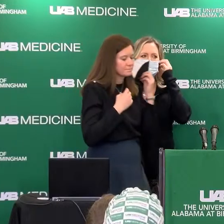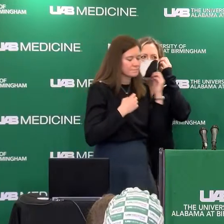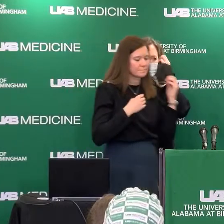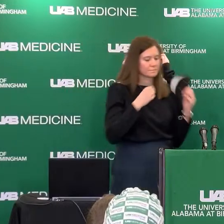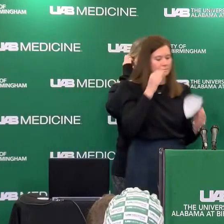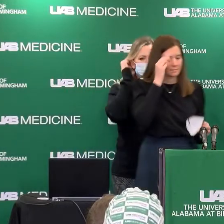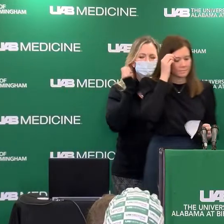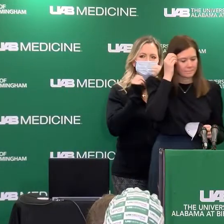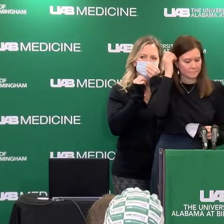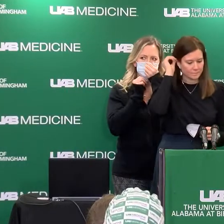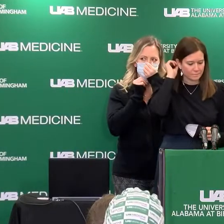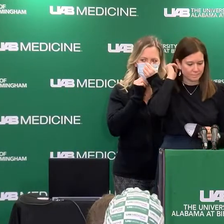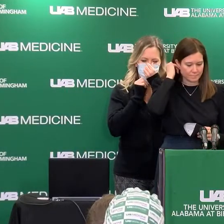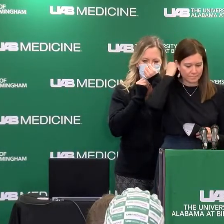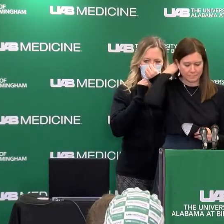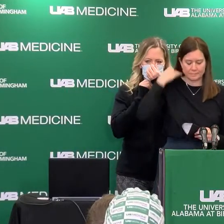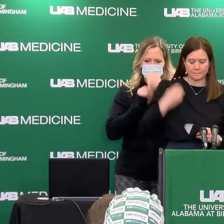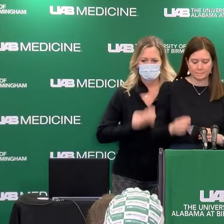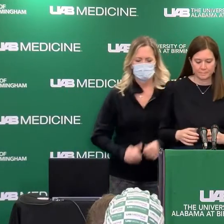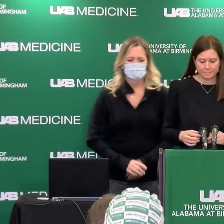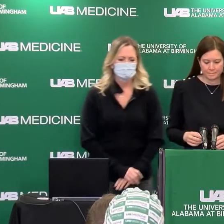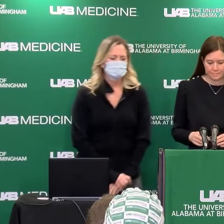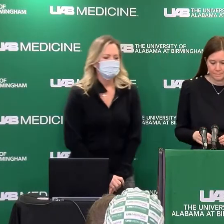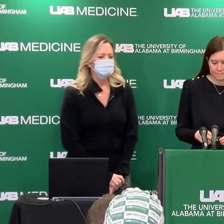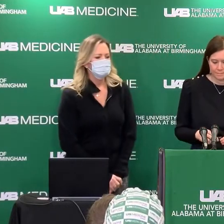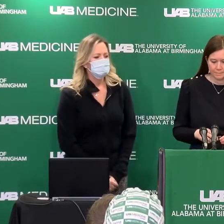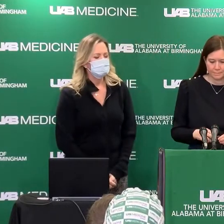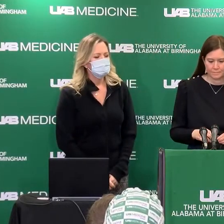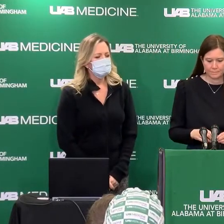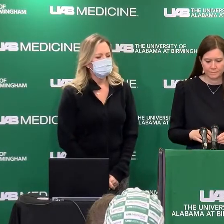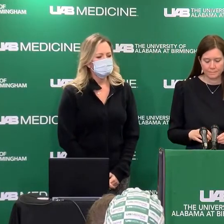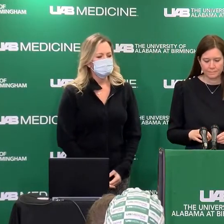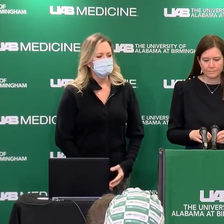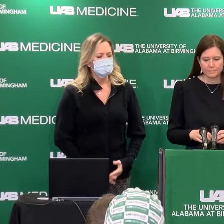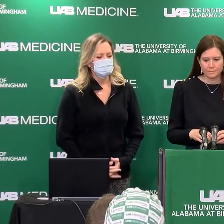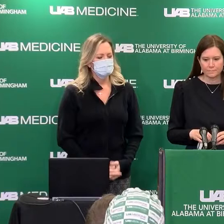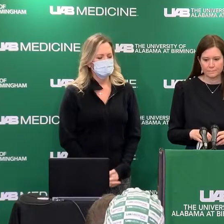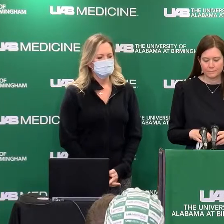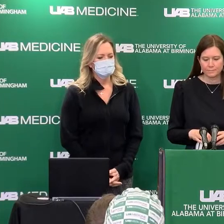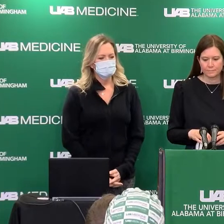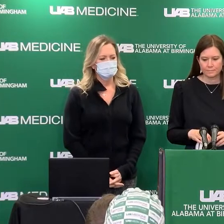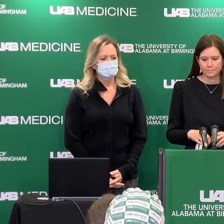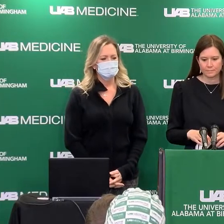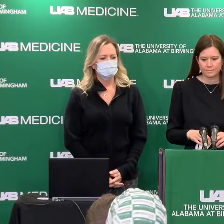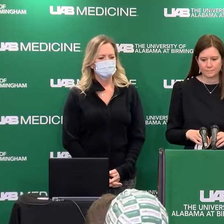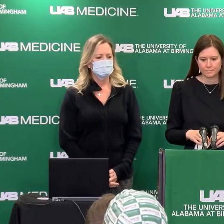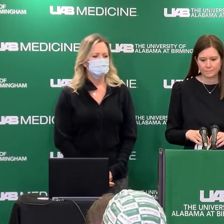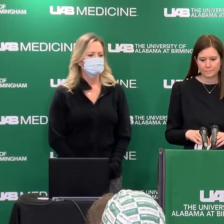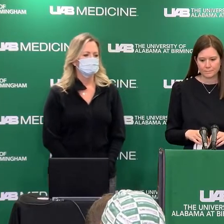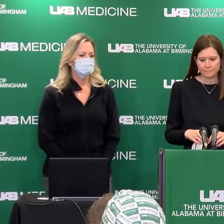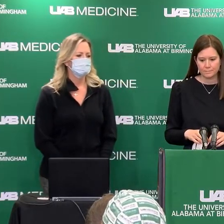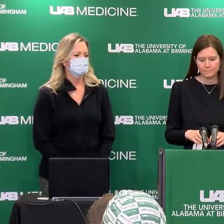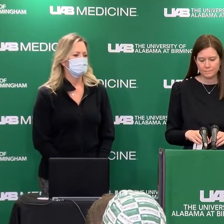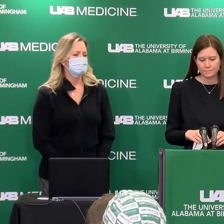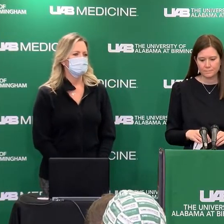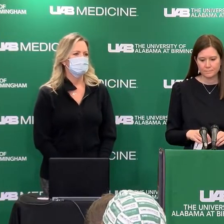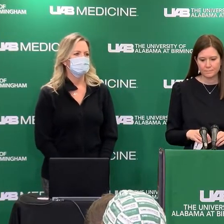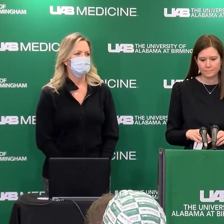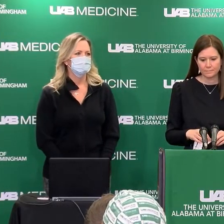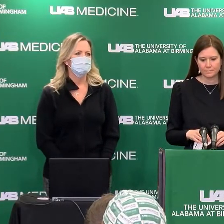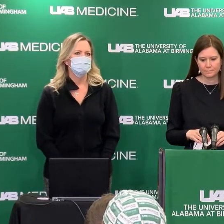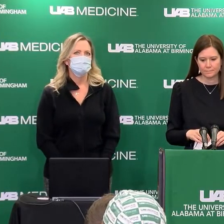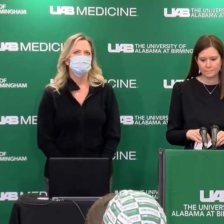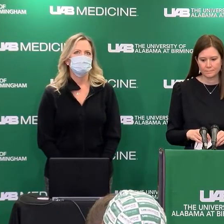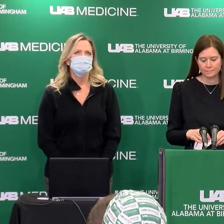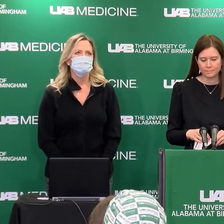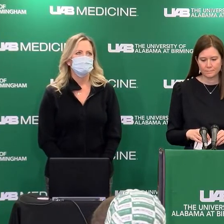few people are just curious. Can you talk a little bit more about the crisis of kidneys being in need, and what you hope